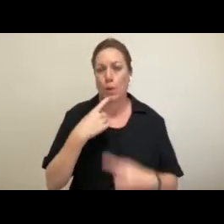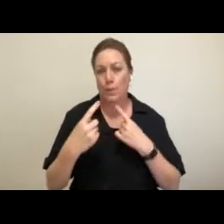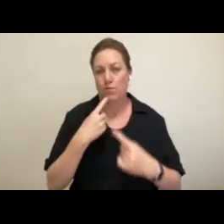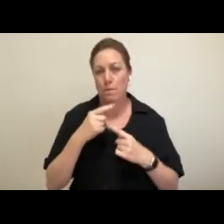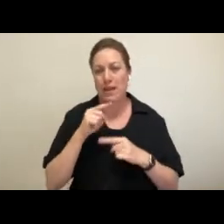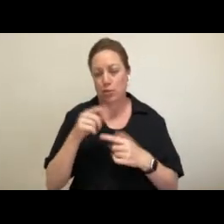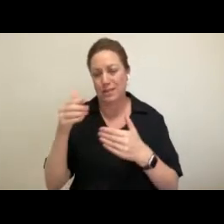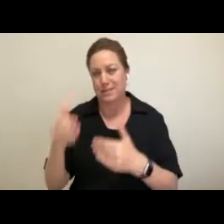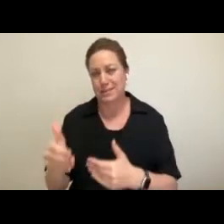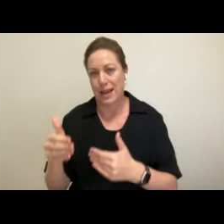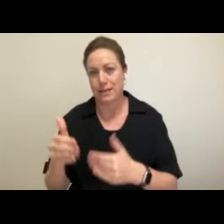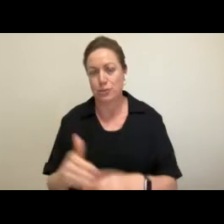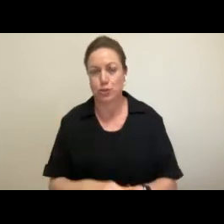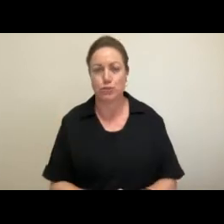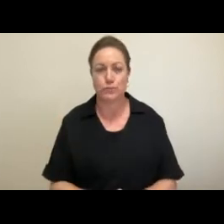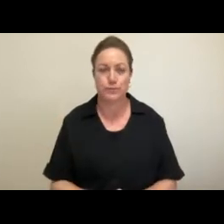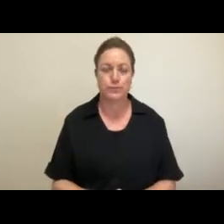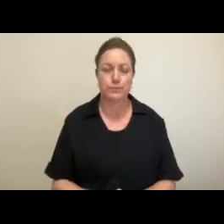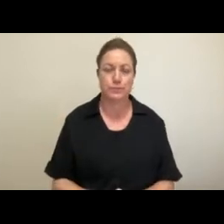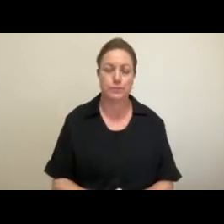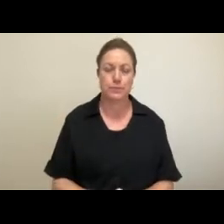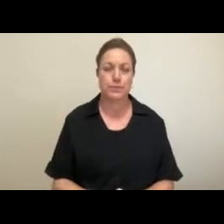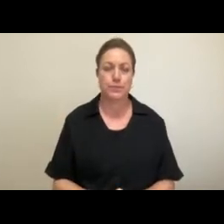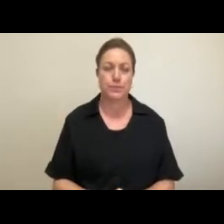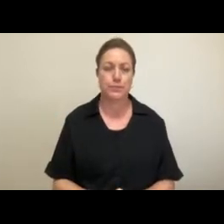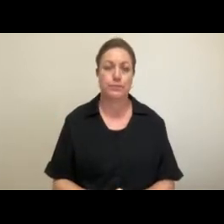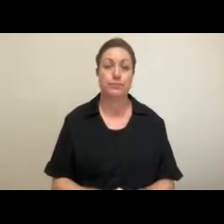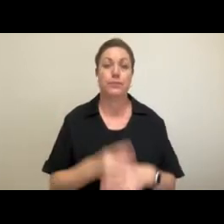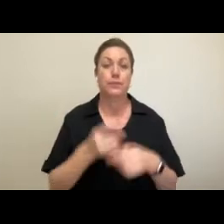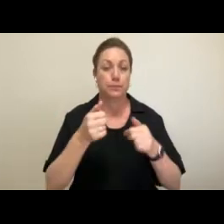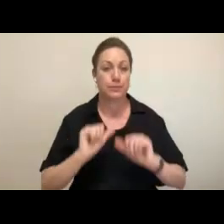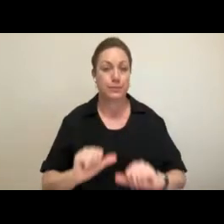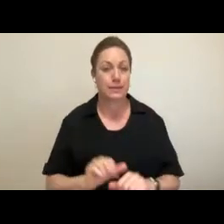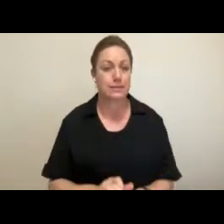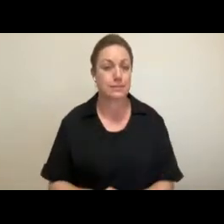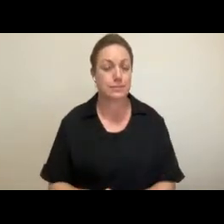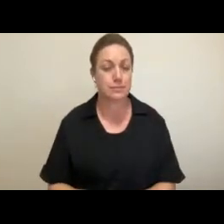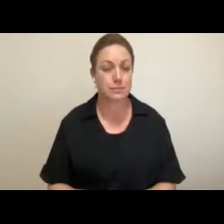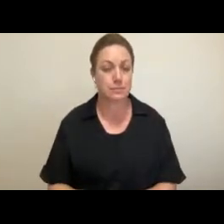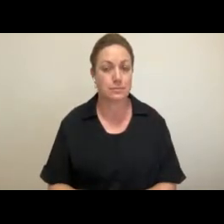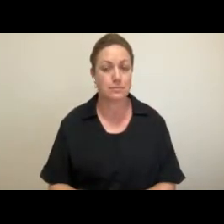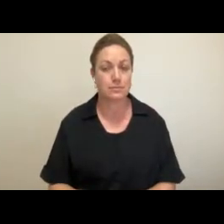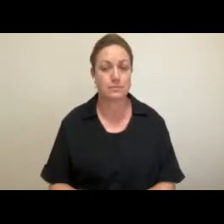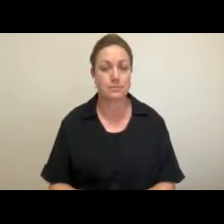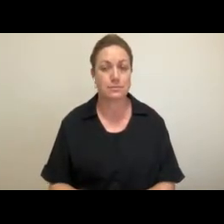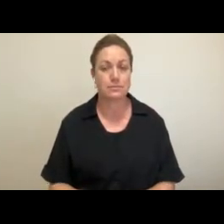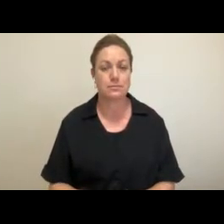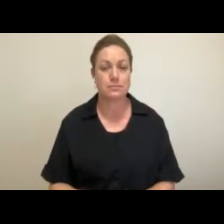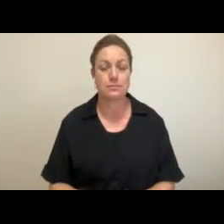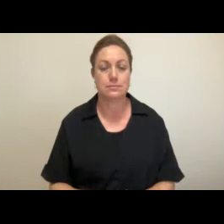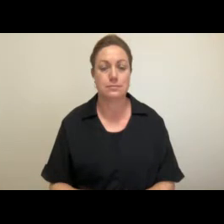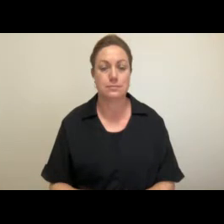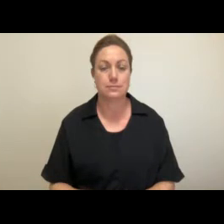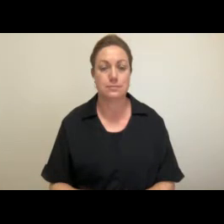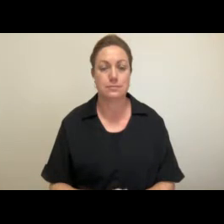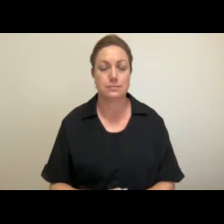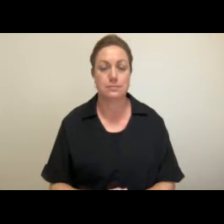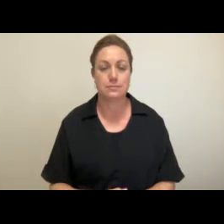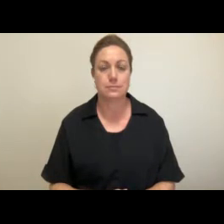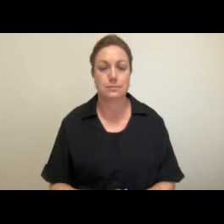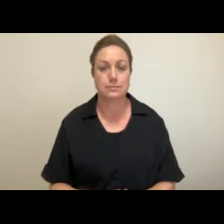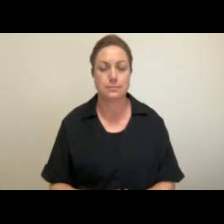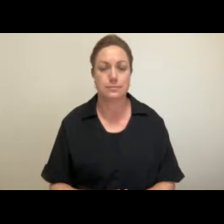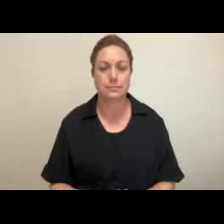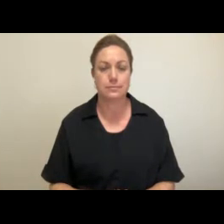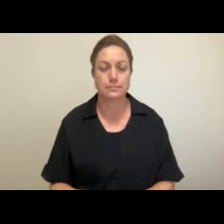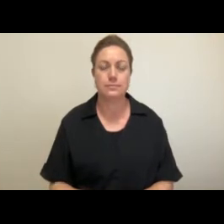stage. So just next slide, please, Jane. So just to reinforce that Create